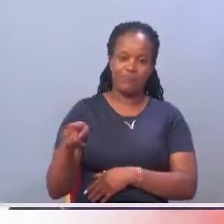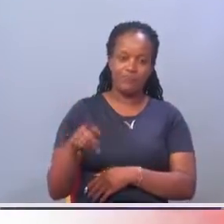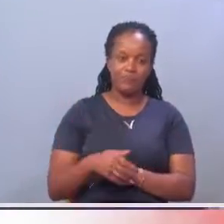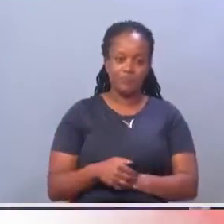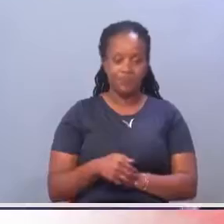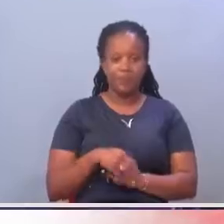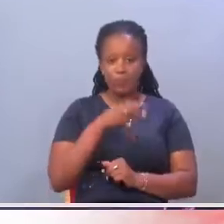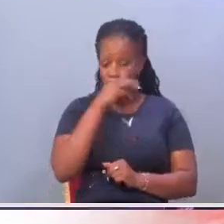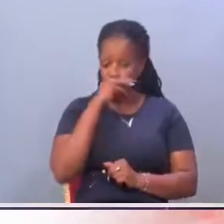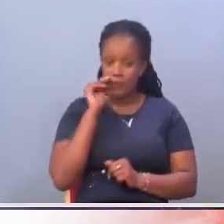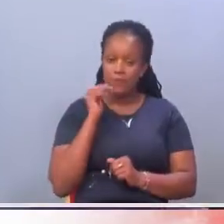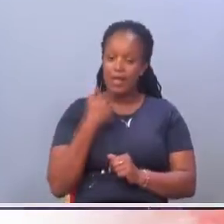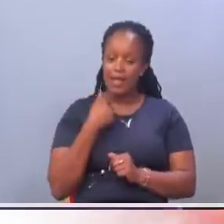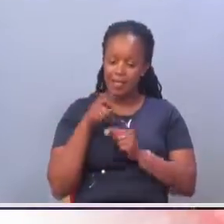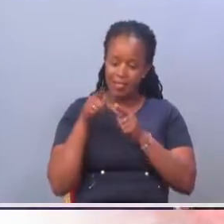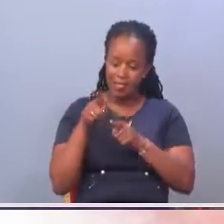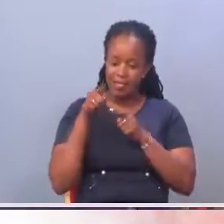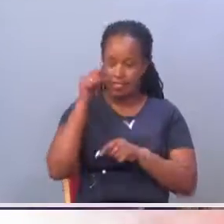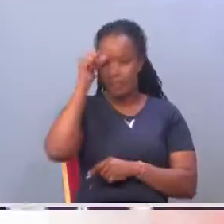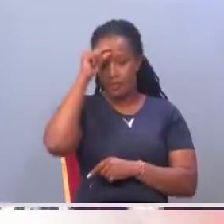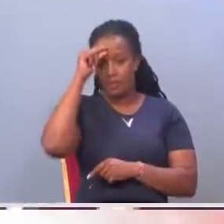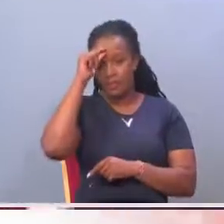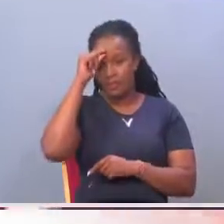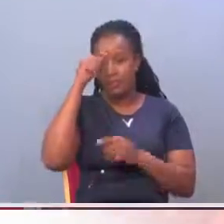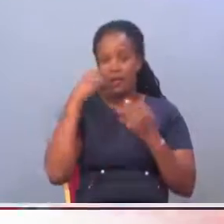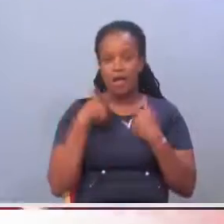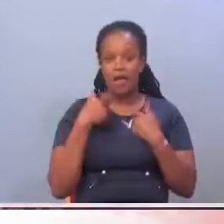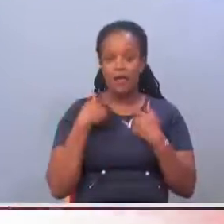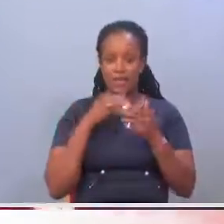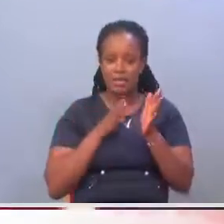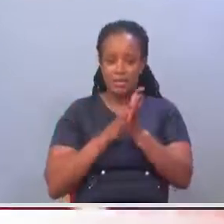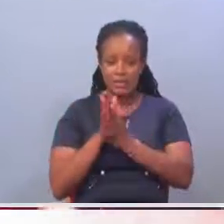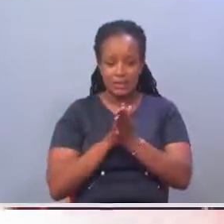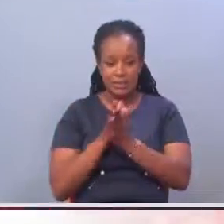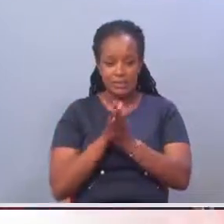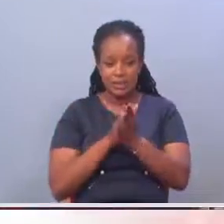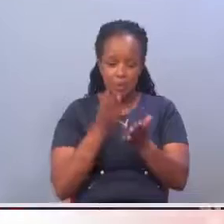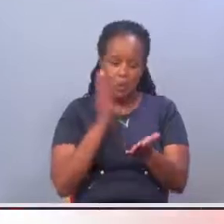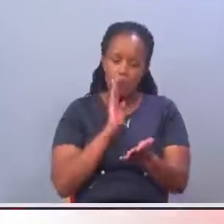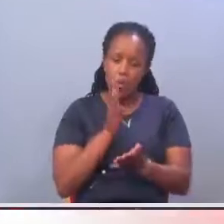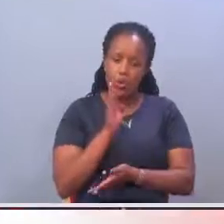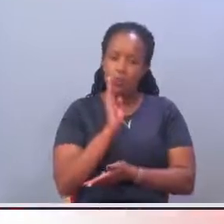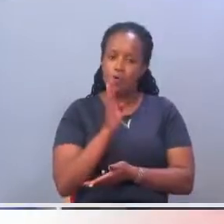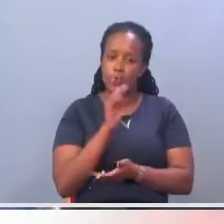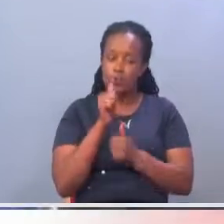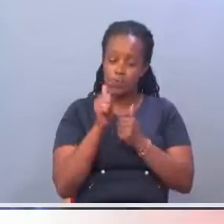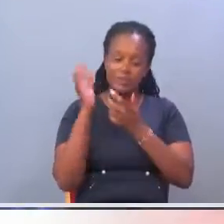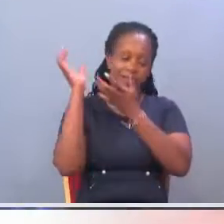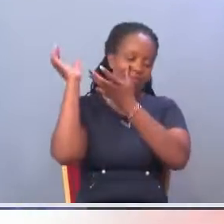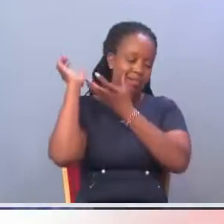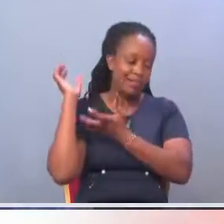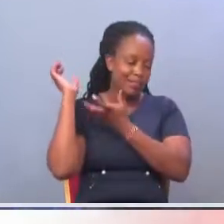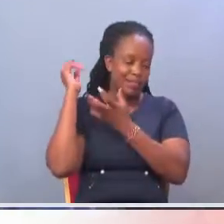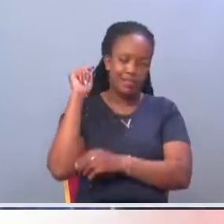Mudavadi has faulted the government for its insatiable desire of borrowing amid a bloated wage bill, hence burdening Kenyans the more. OKA